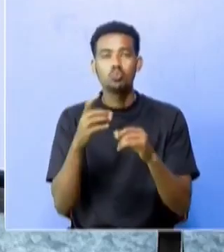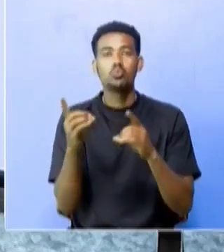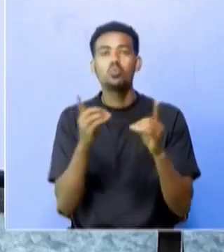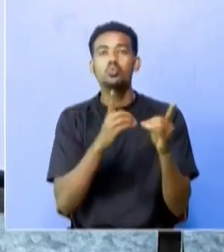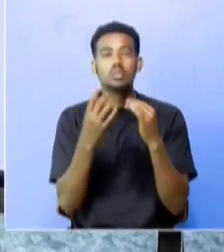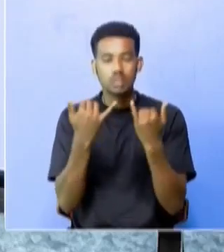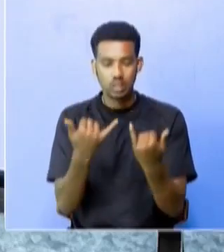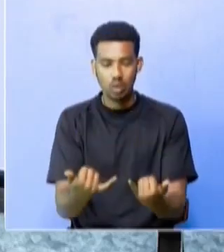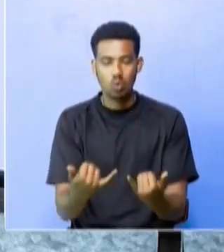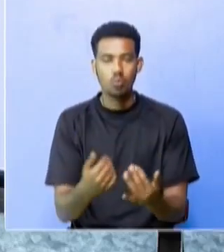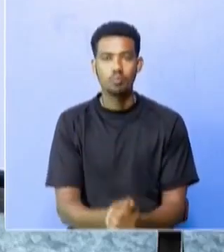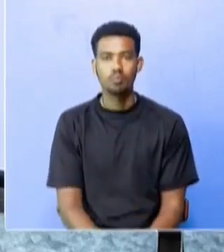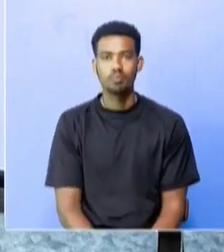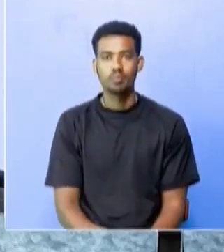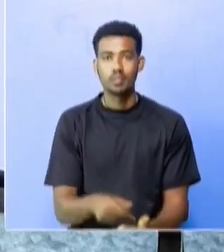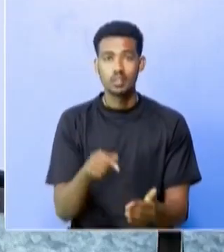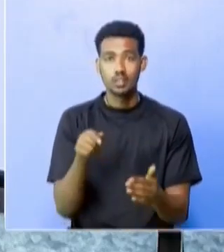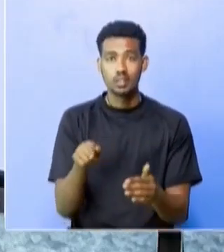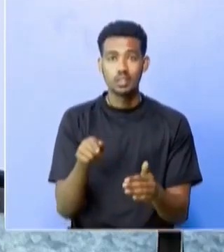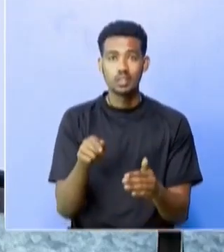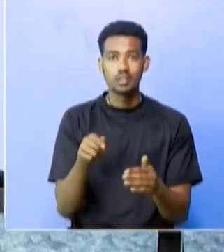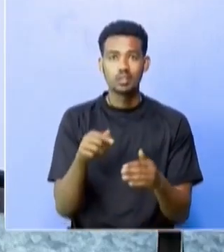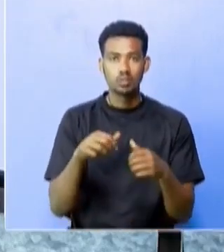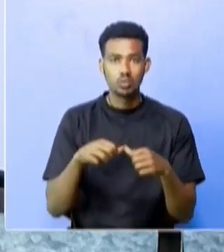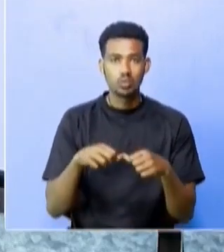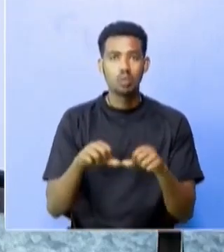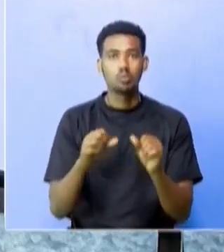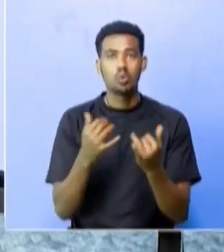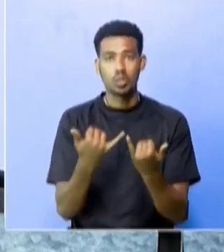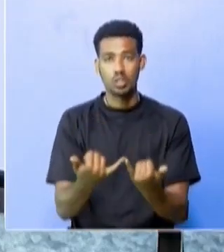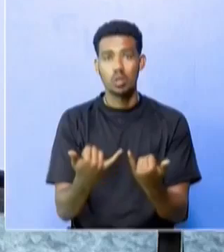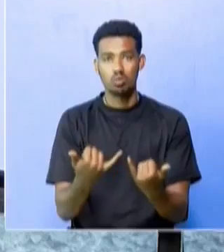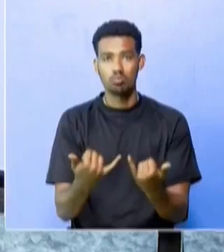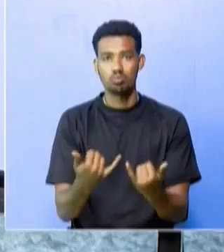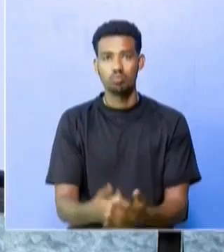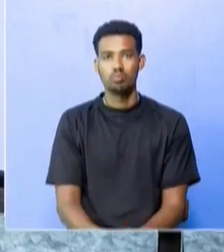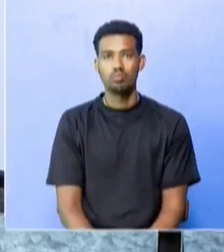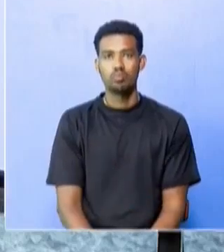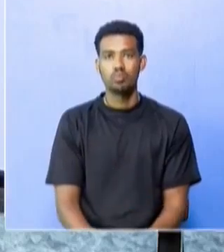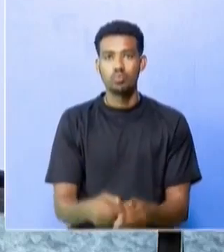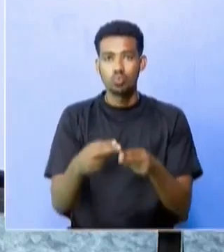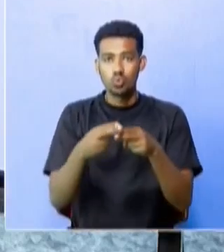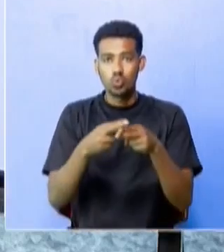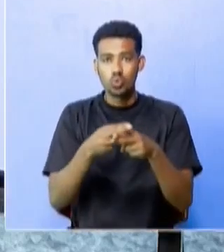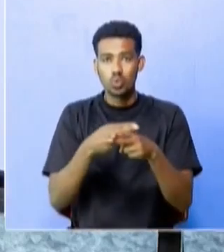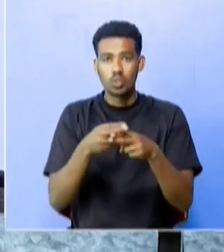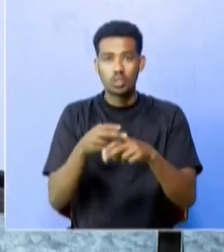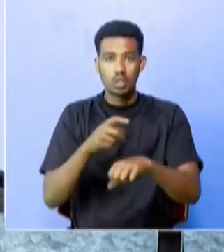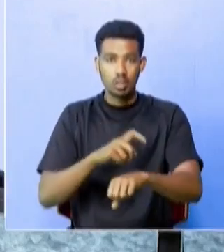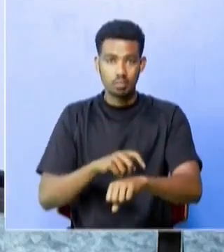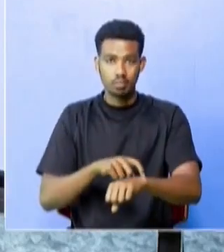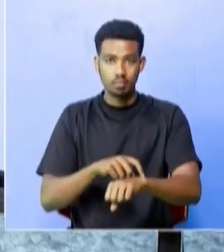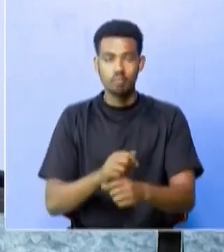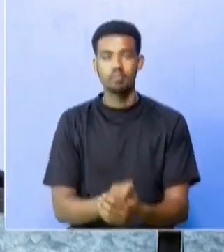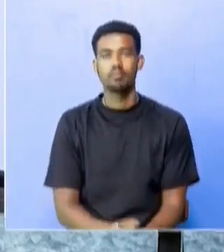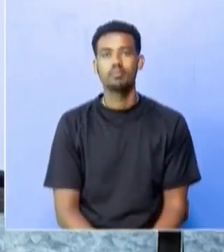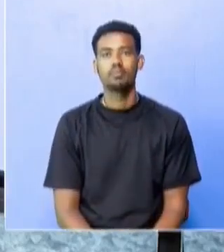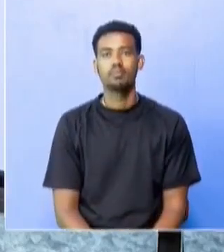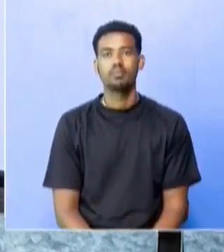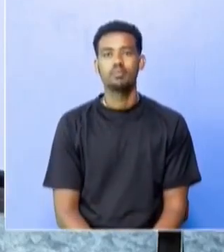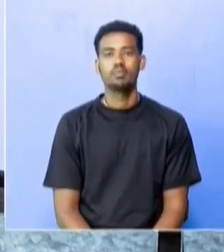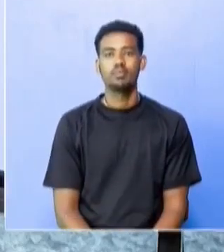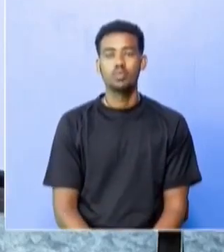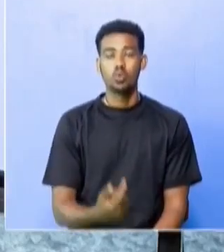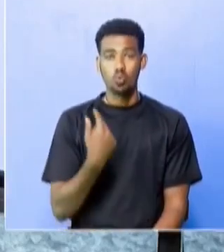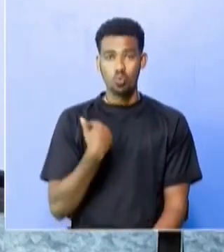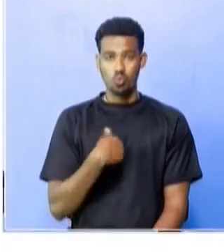called temporary action. Temporary action. For example, we can say,